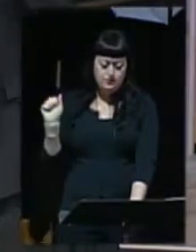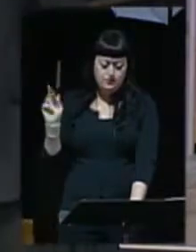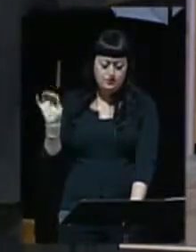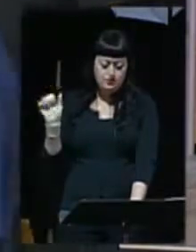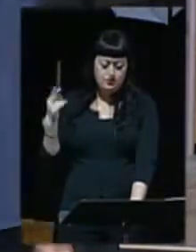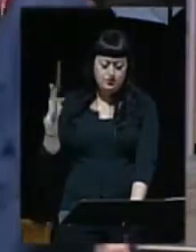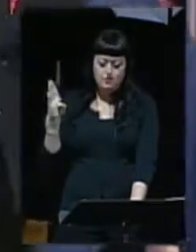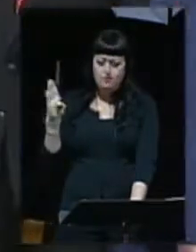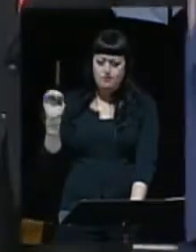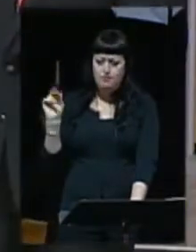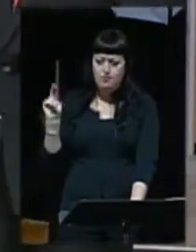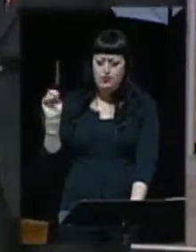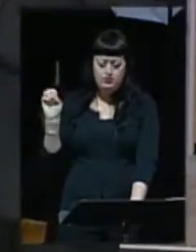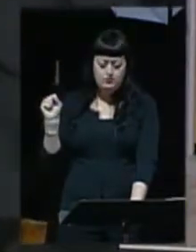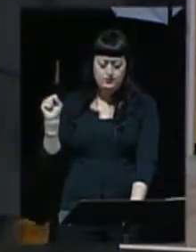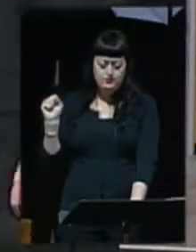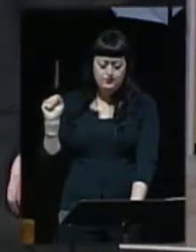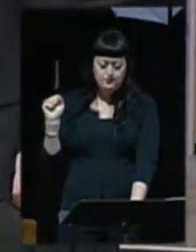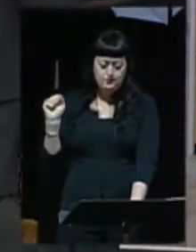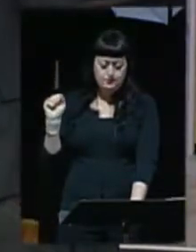Sarah Barnes.